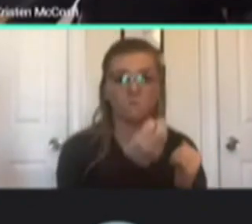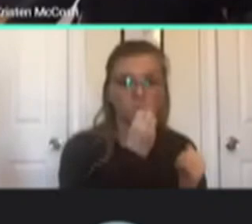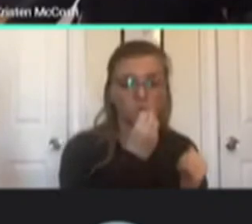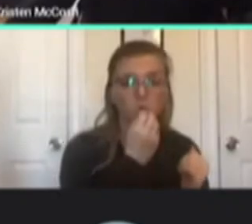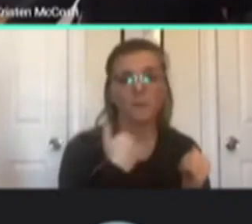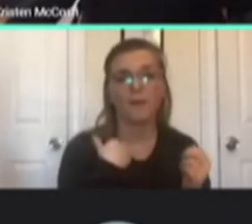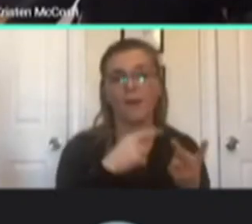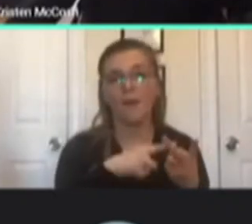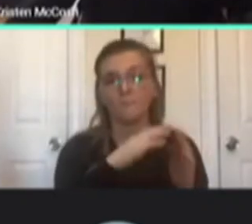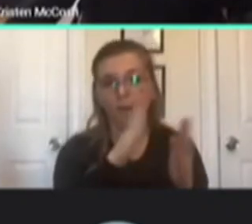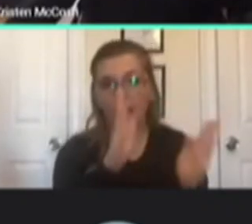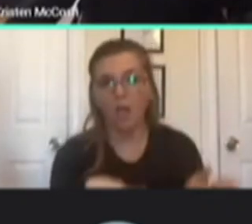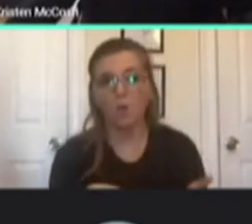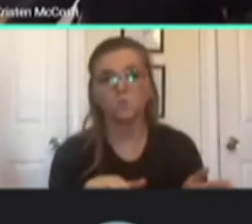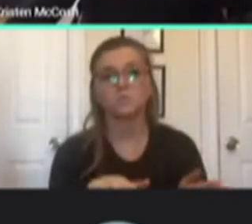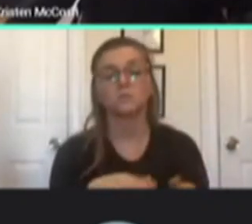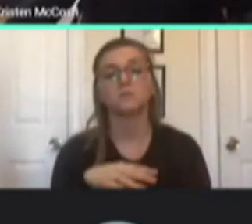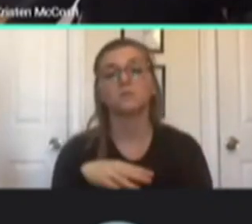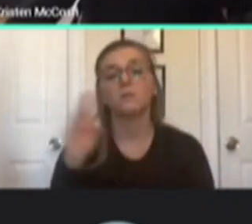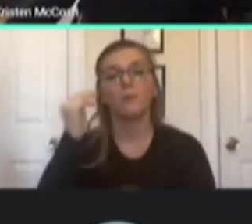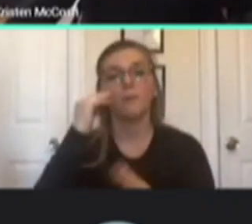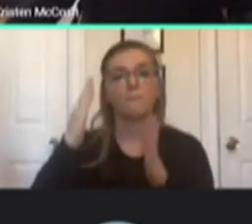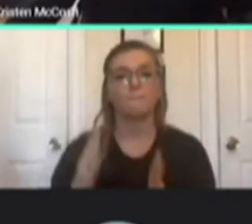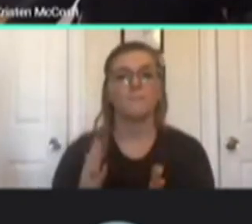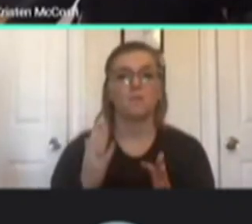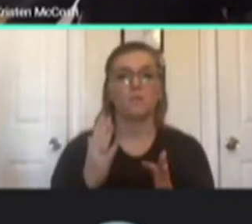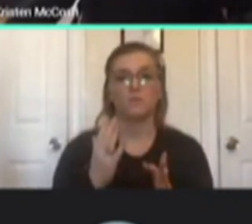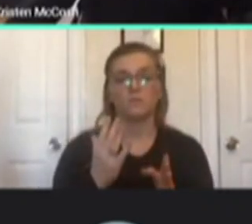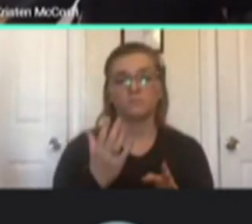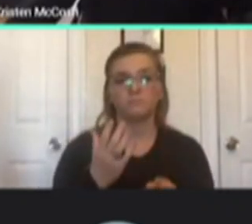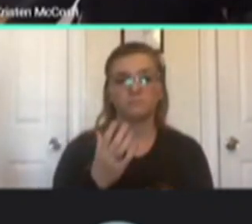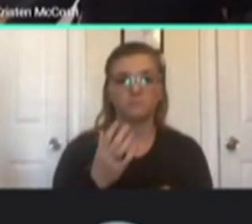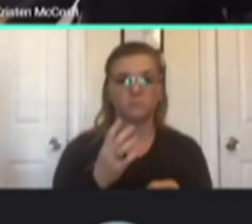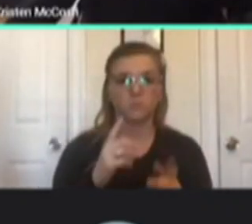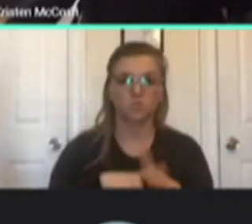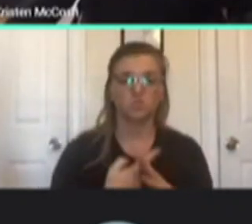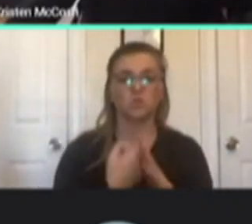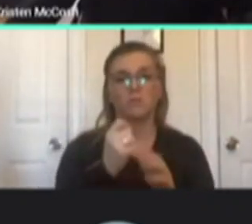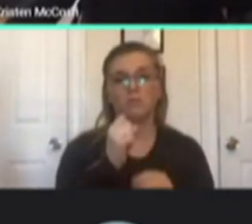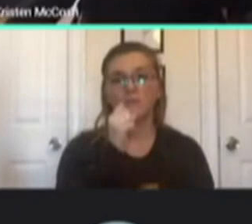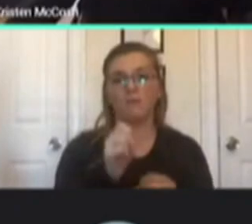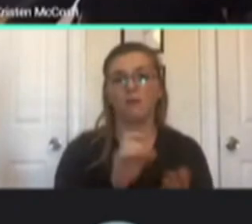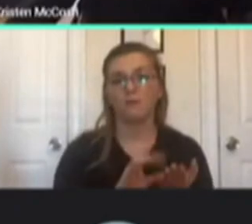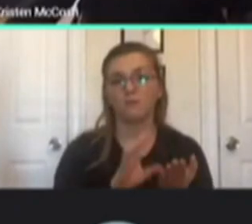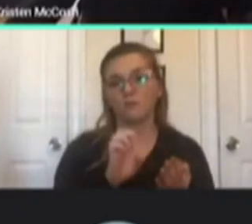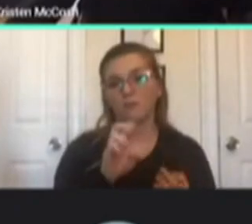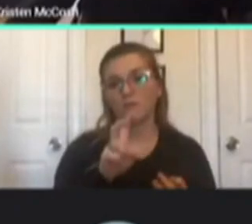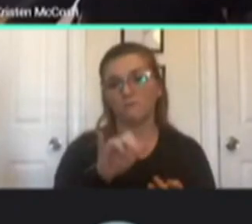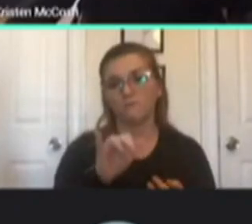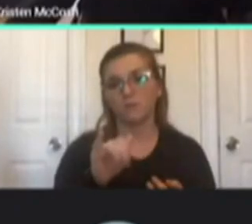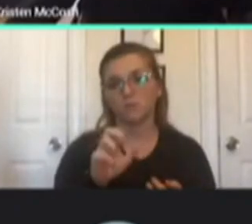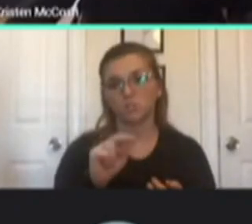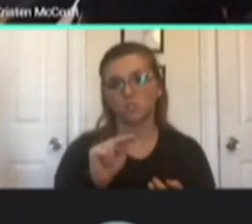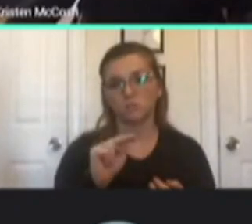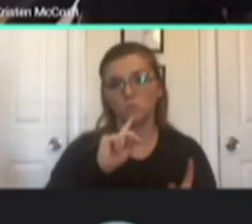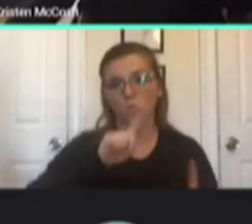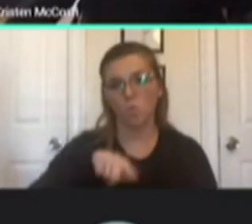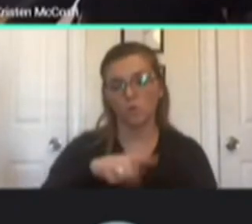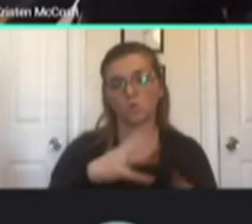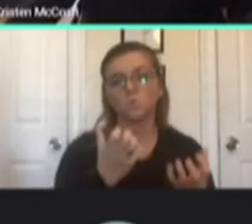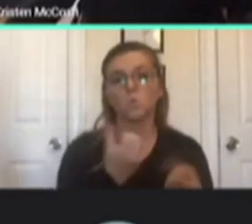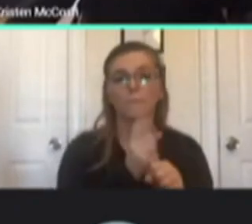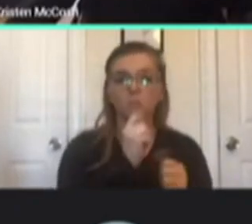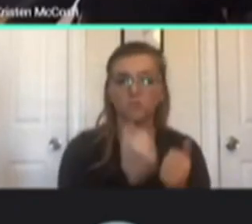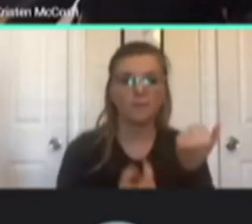mayor instituted the non-eviction order. And so we really just wanted to stabilize people and keep them